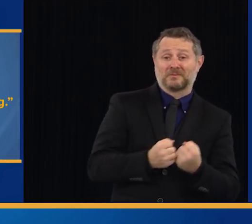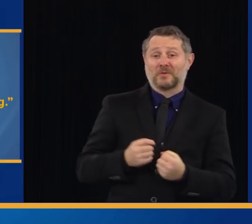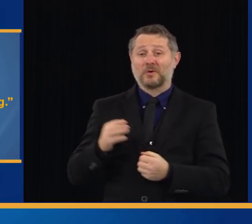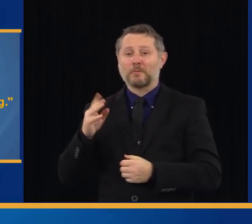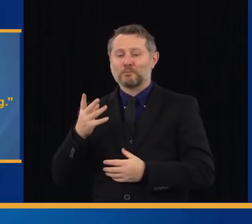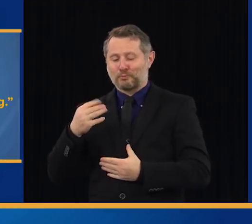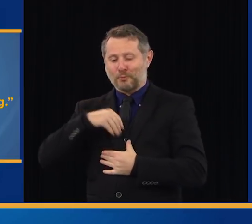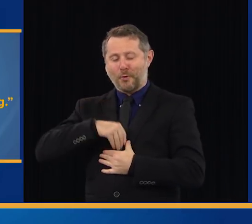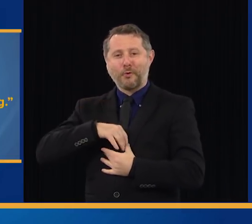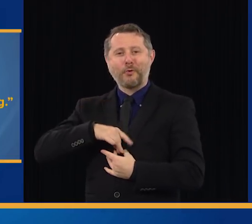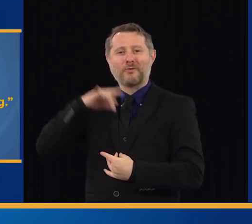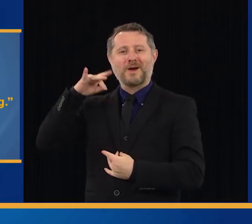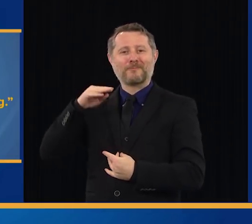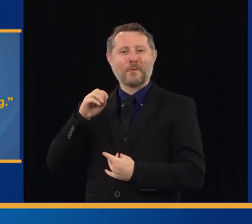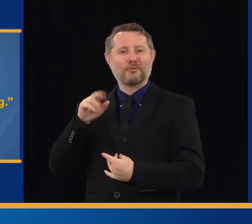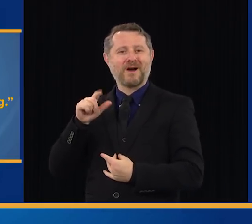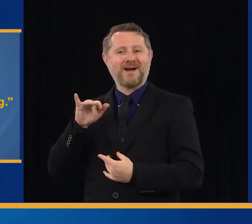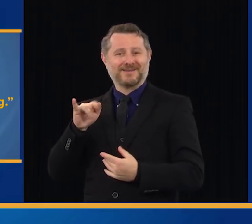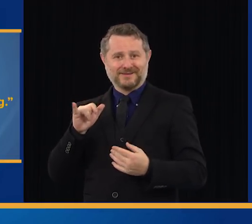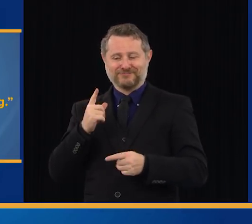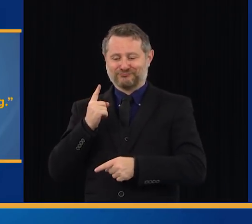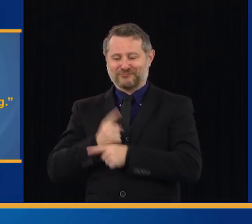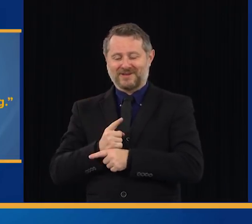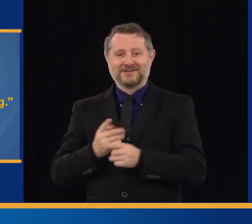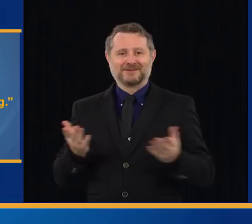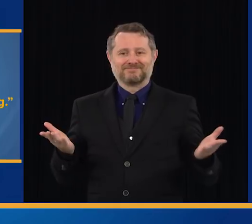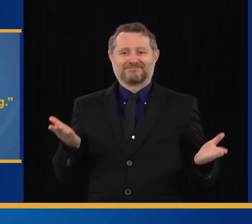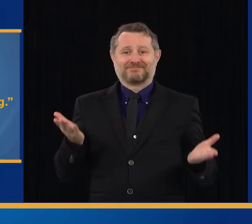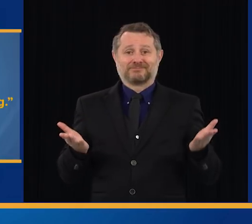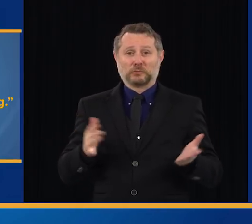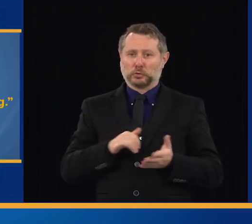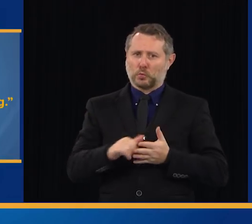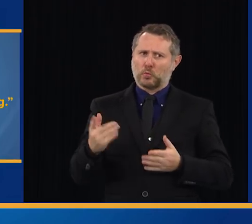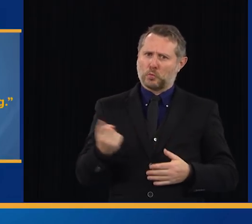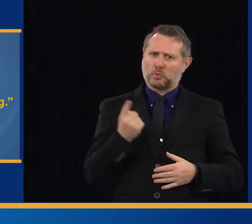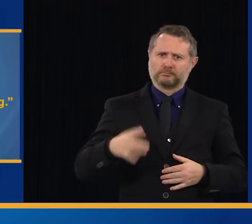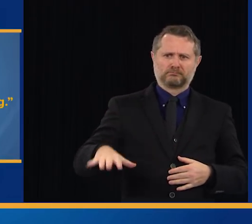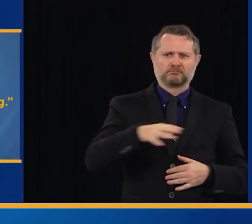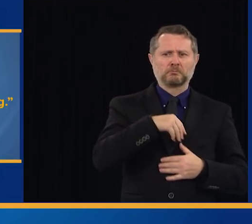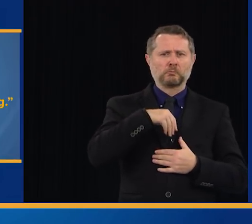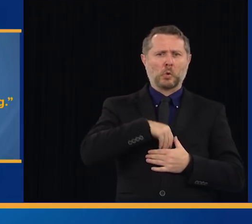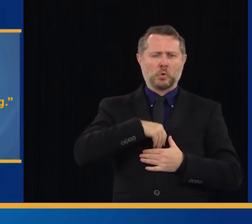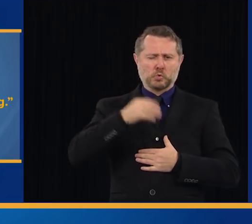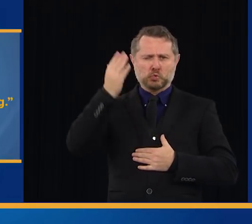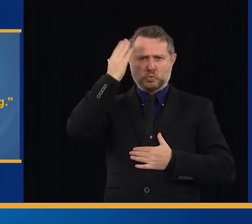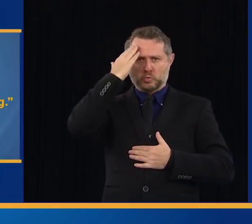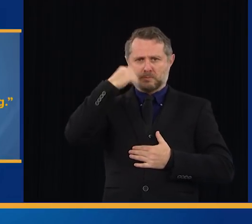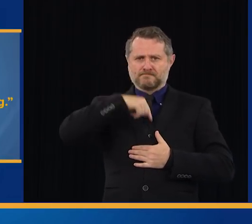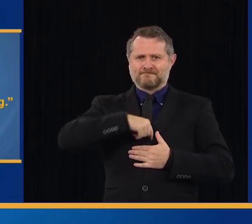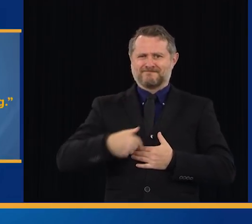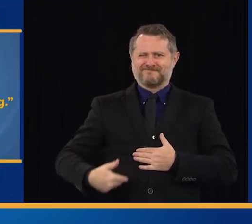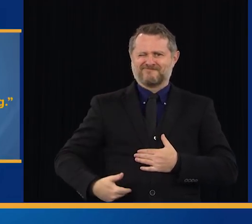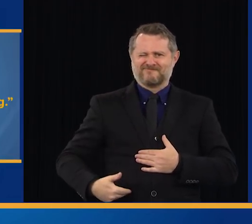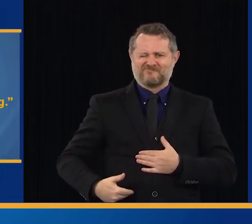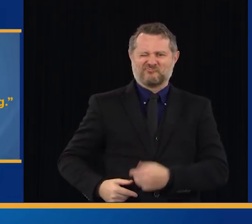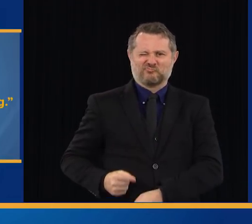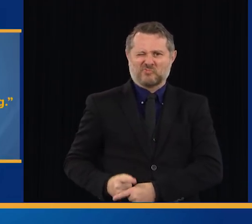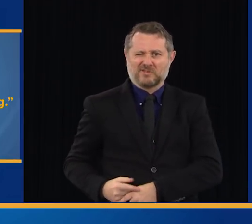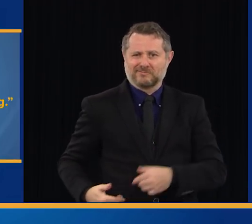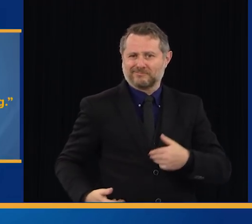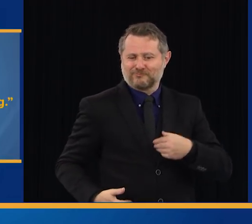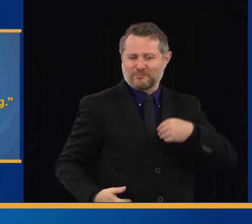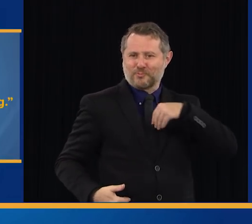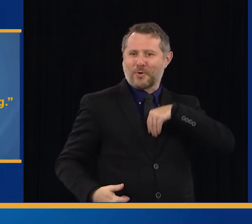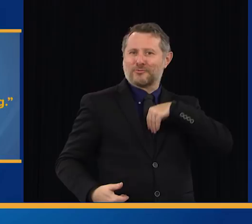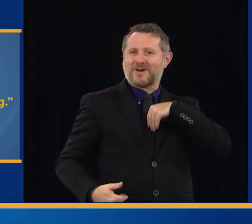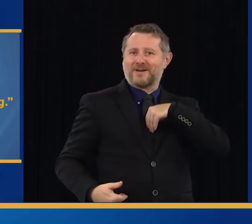New Yorkers have a very strong right thing quotient. They know what the right thing is when they hear it. And all I'm